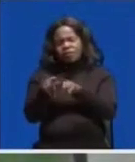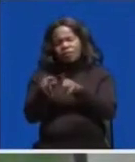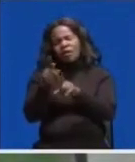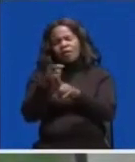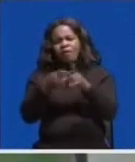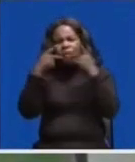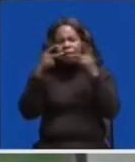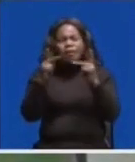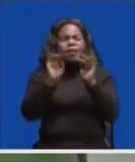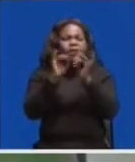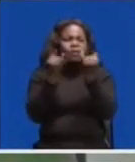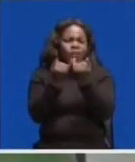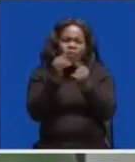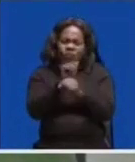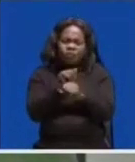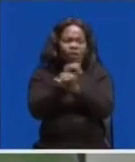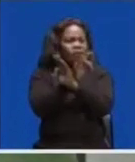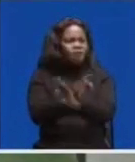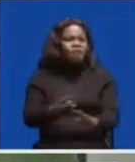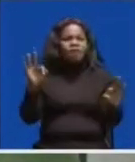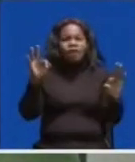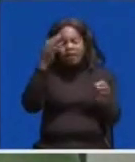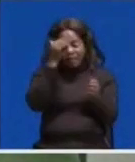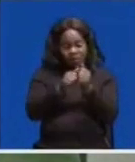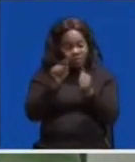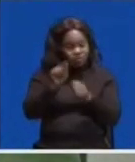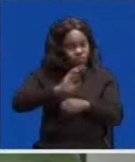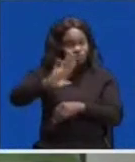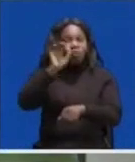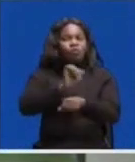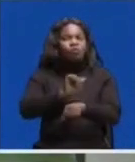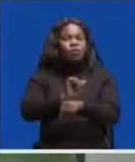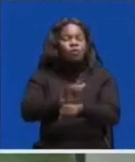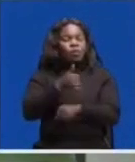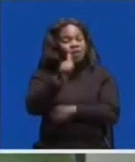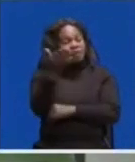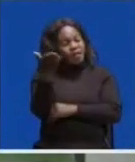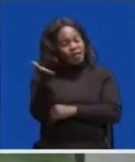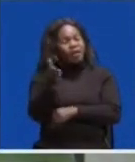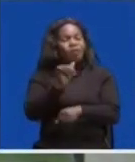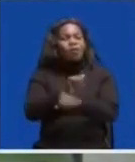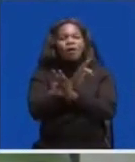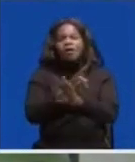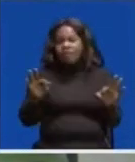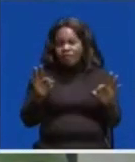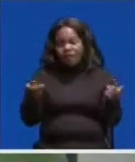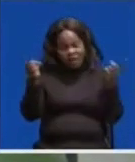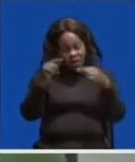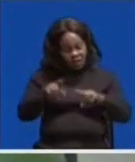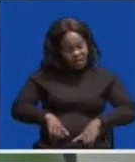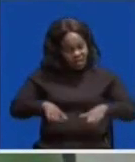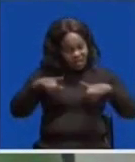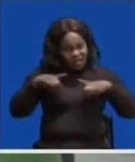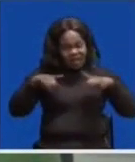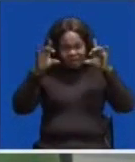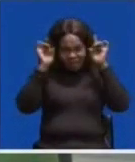institutions, to operate freely, because that is your job. You are there to operate freely. And when your lives are threatened, whether